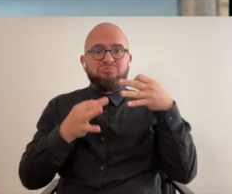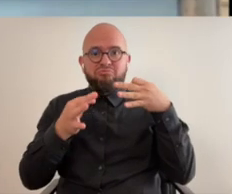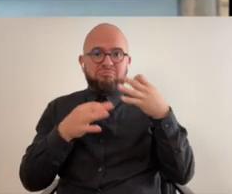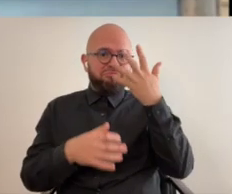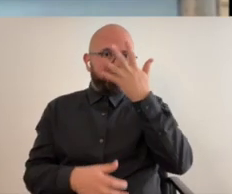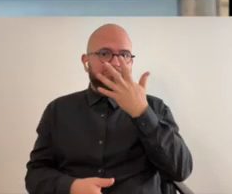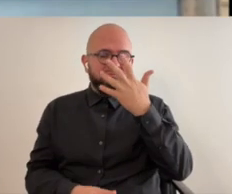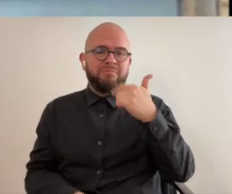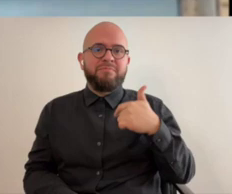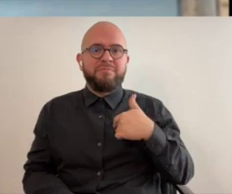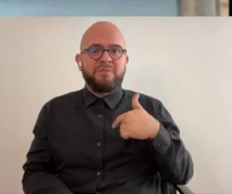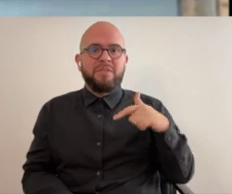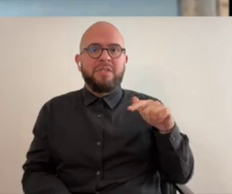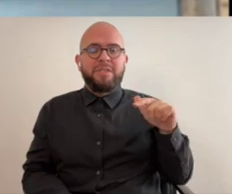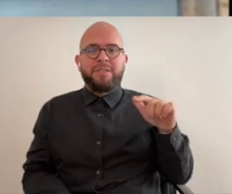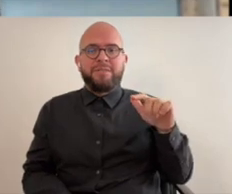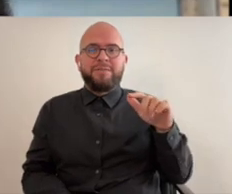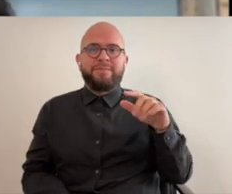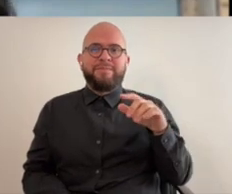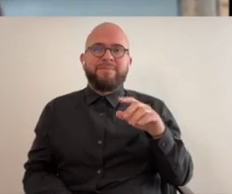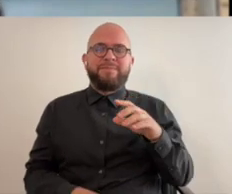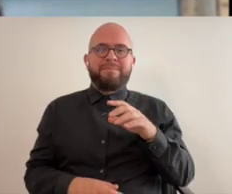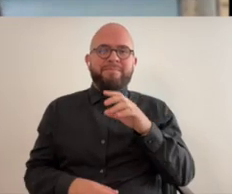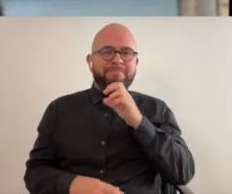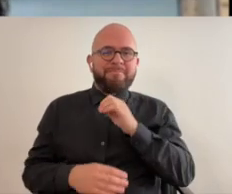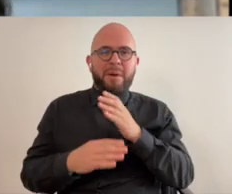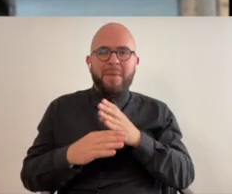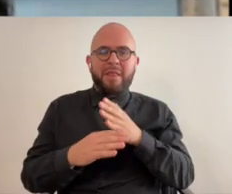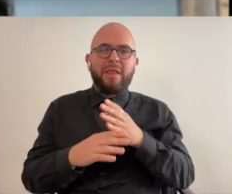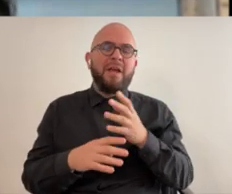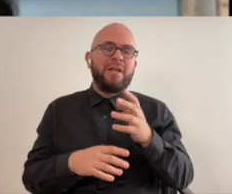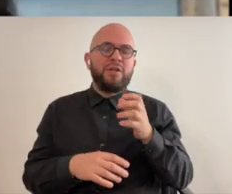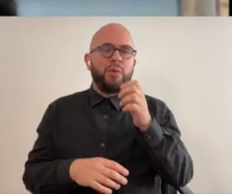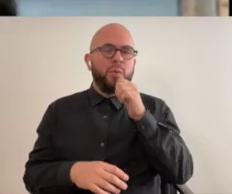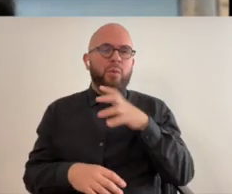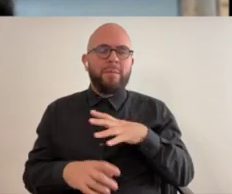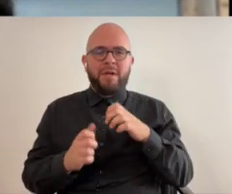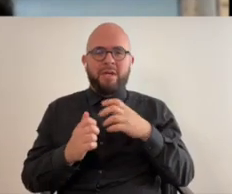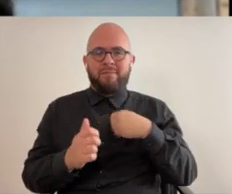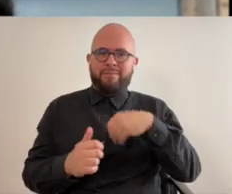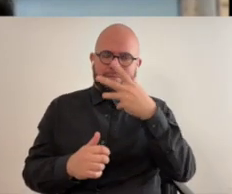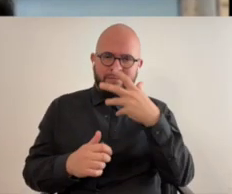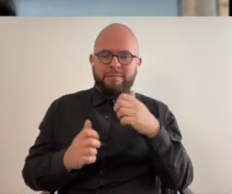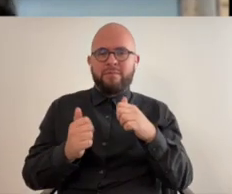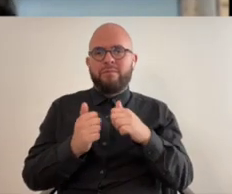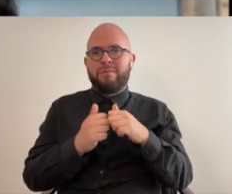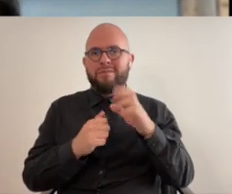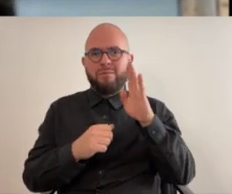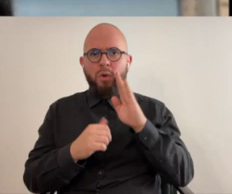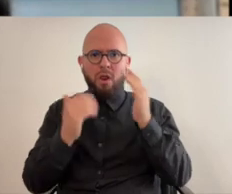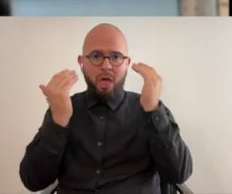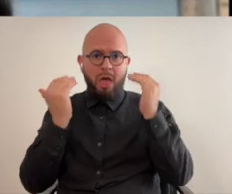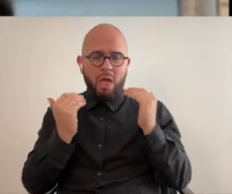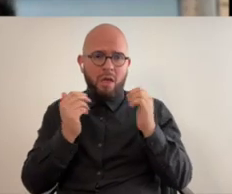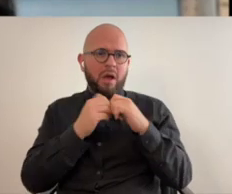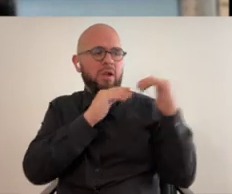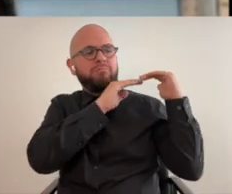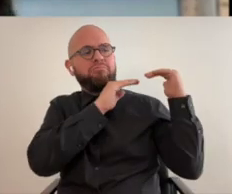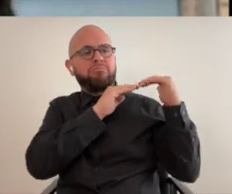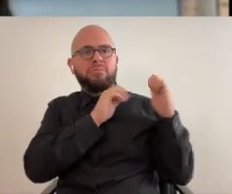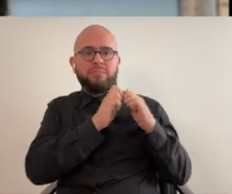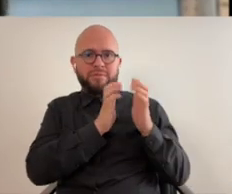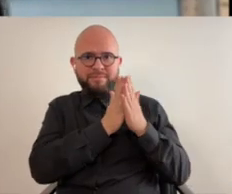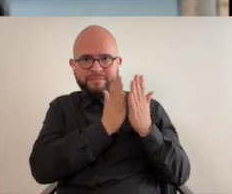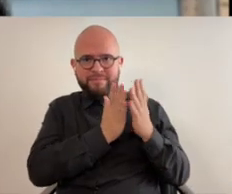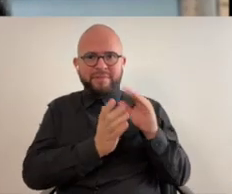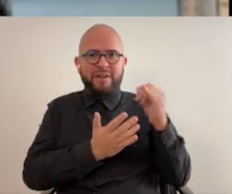hi and welcome um just for the sake of descriptions i am a middle-aged caucasian woman with brown hair